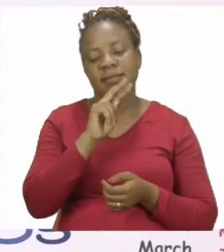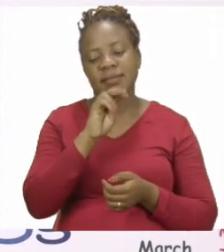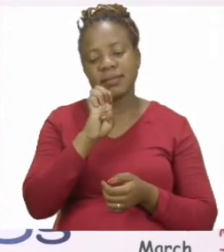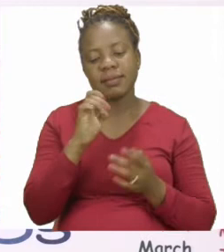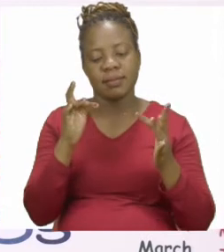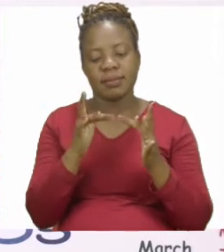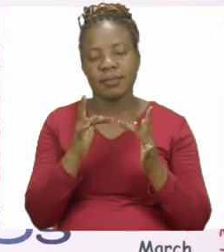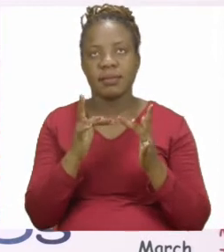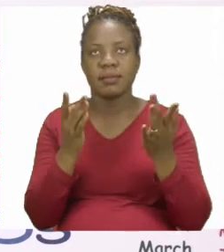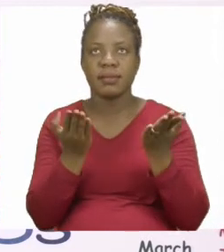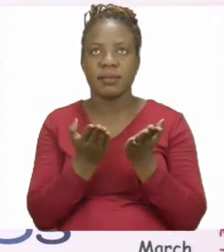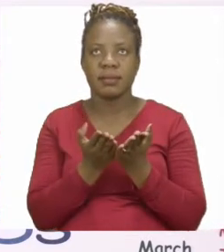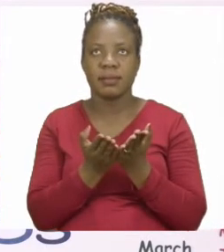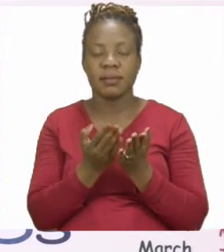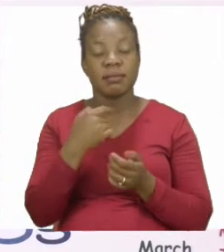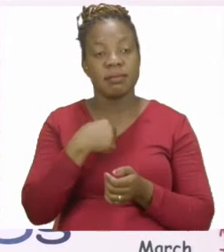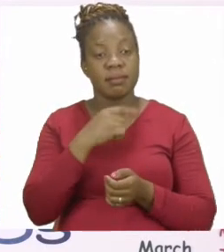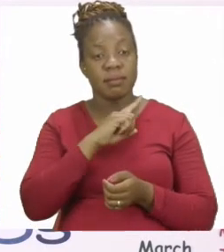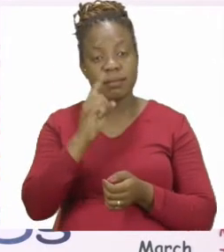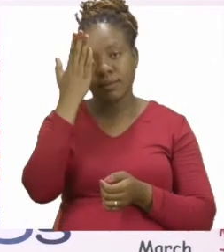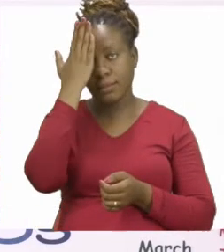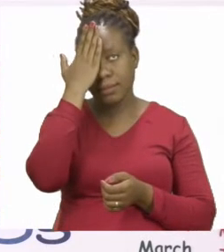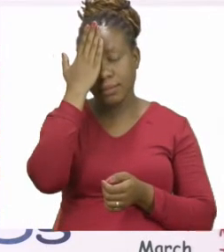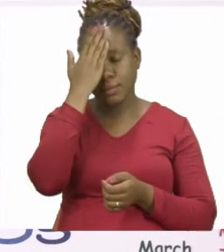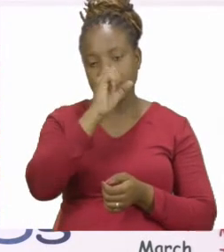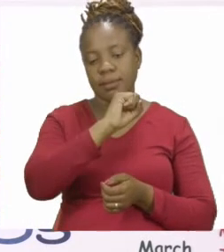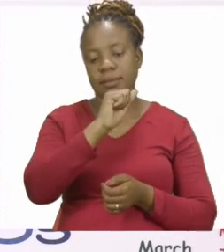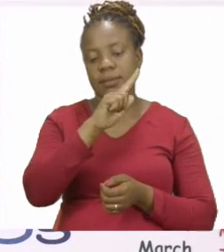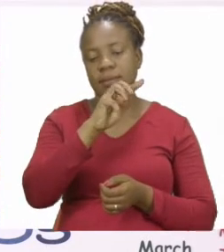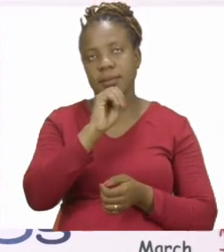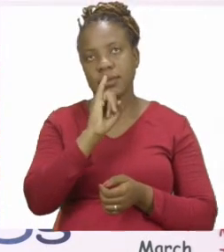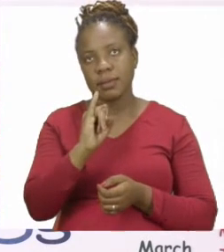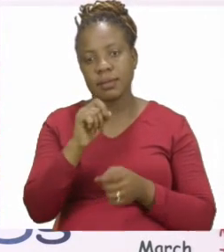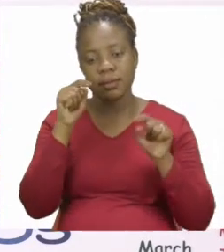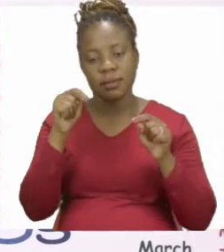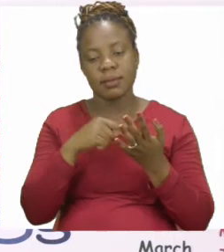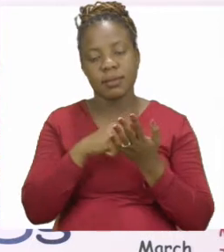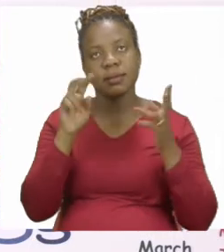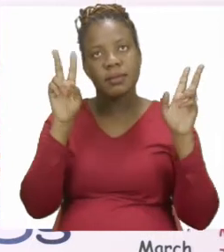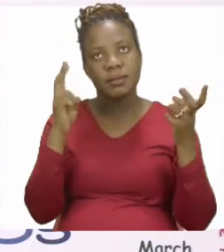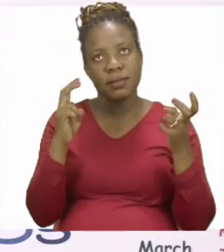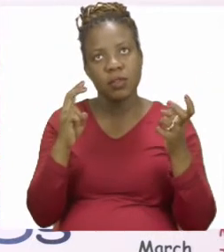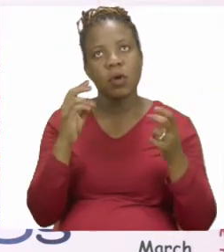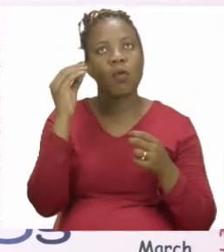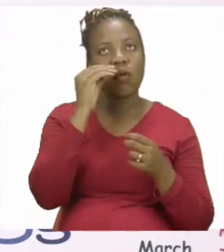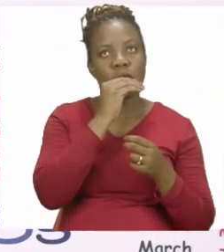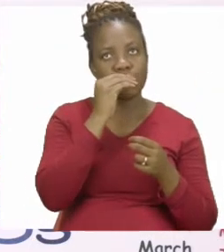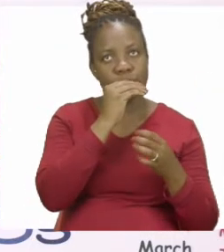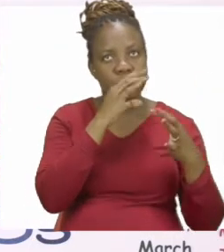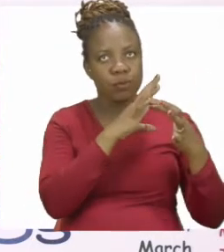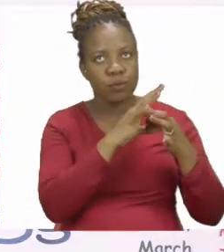School. I'm Teacher Hartung, and our theme this week is Food Chain and